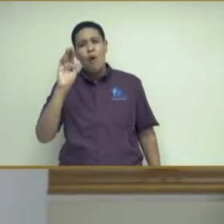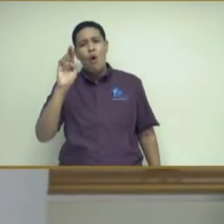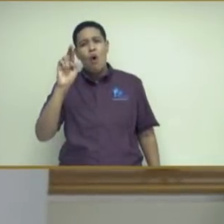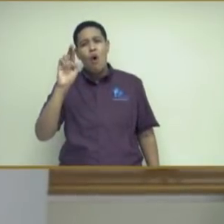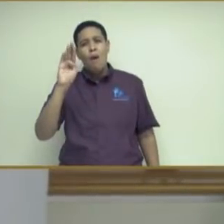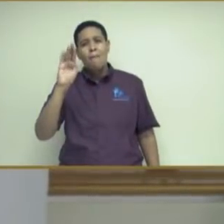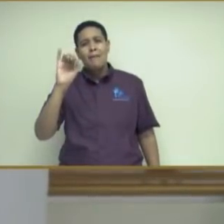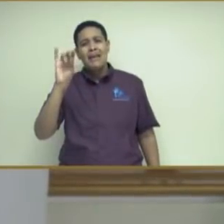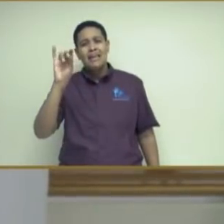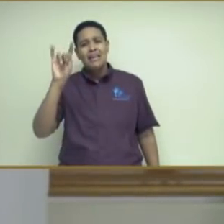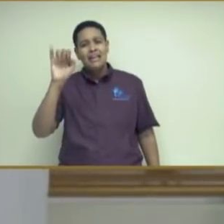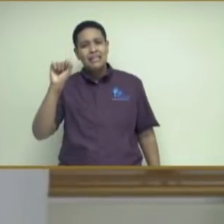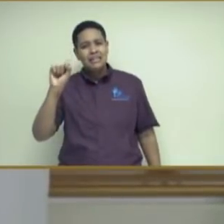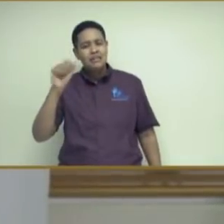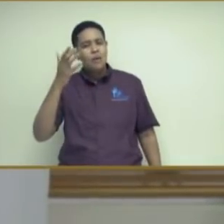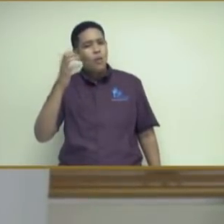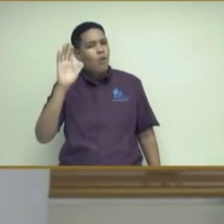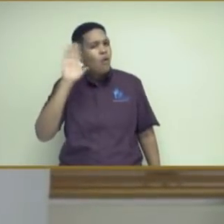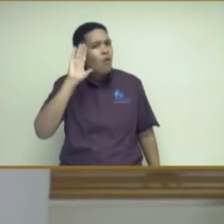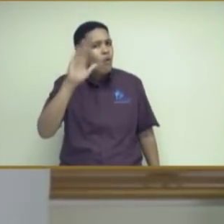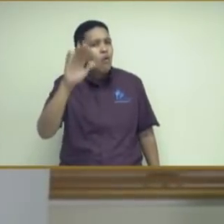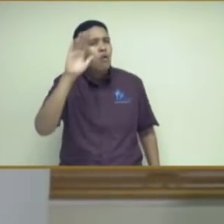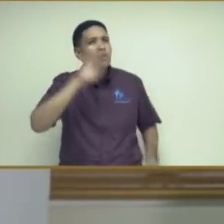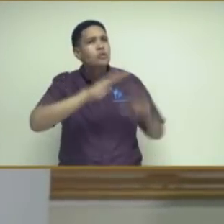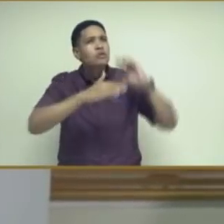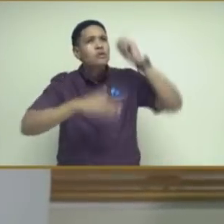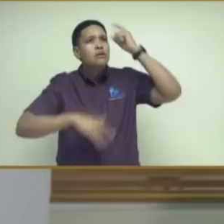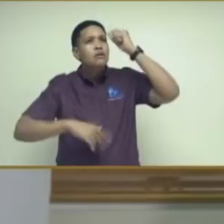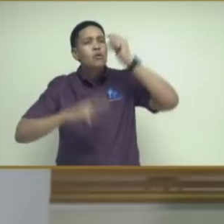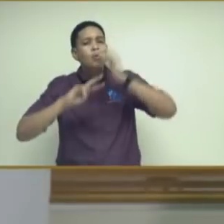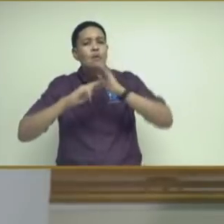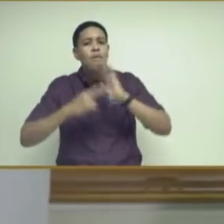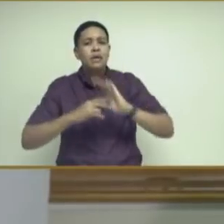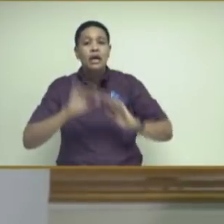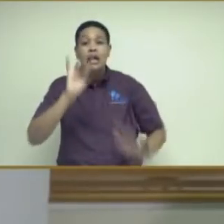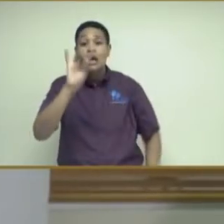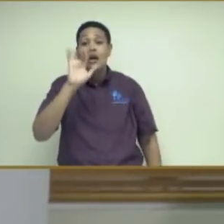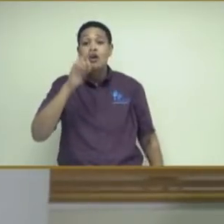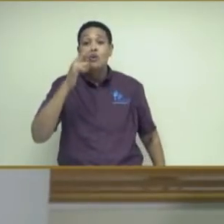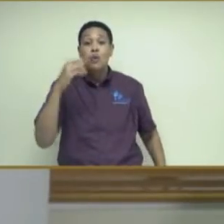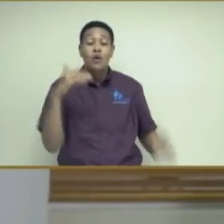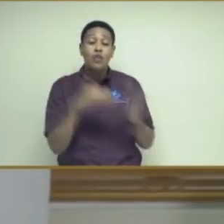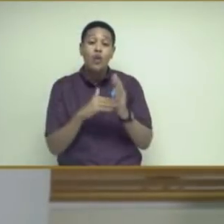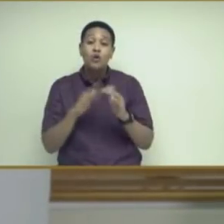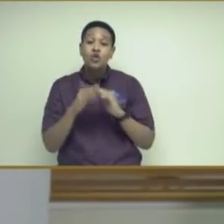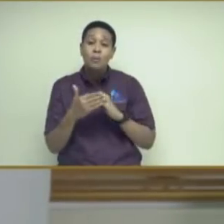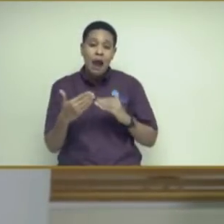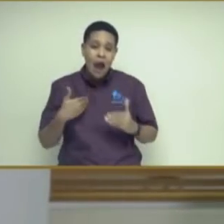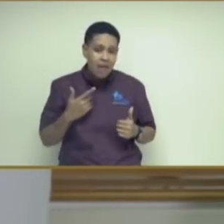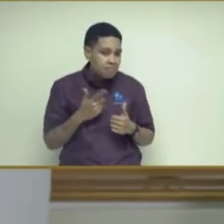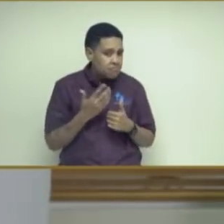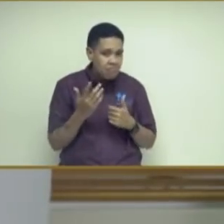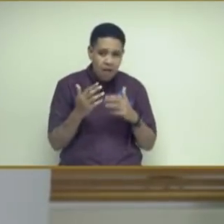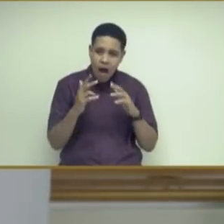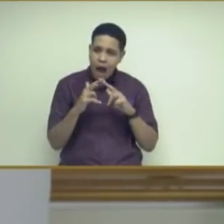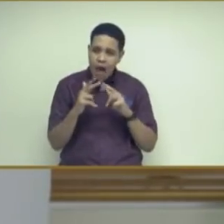listening to understand that 821,000 Jamaicans have either